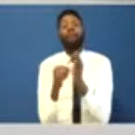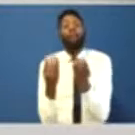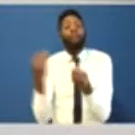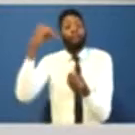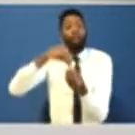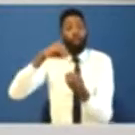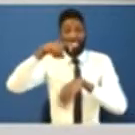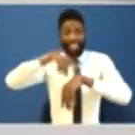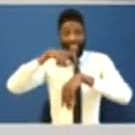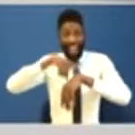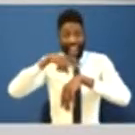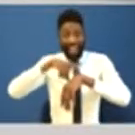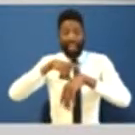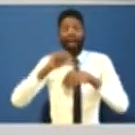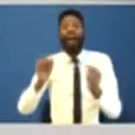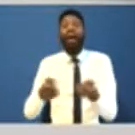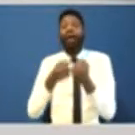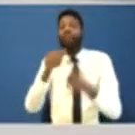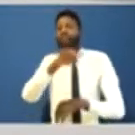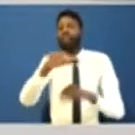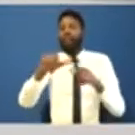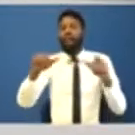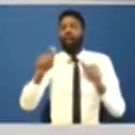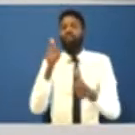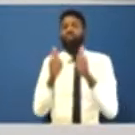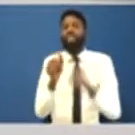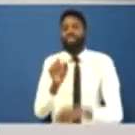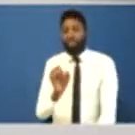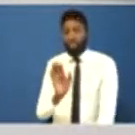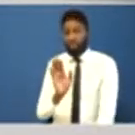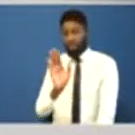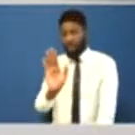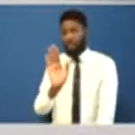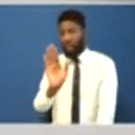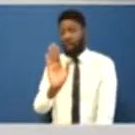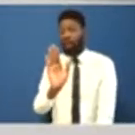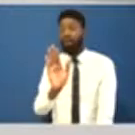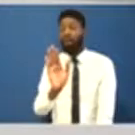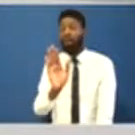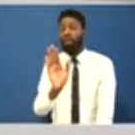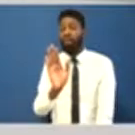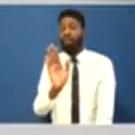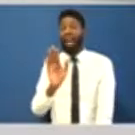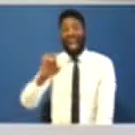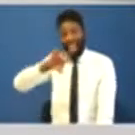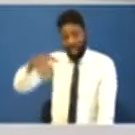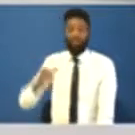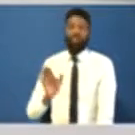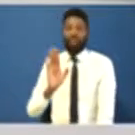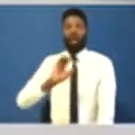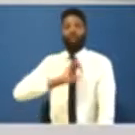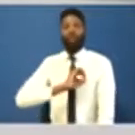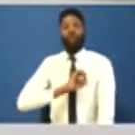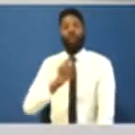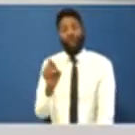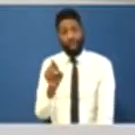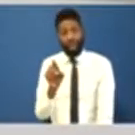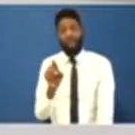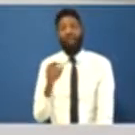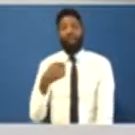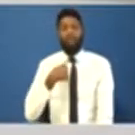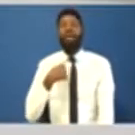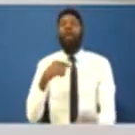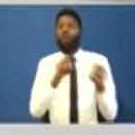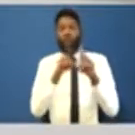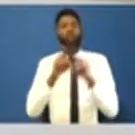when it comes to land that is allocated to to the county i would also